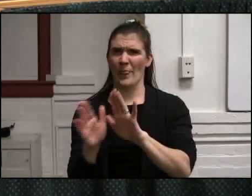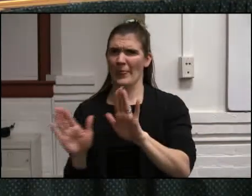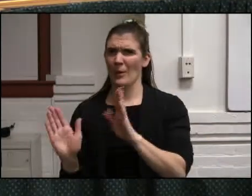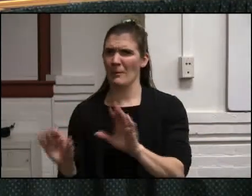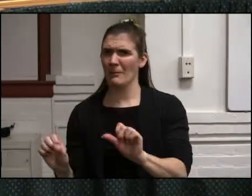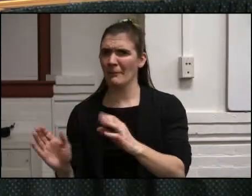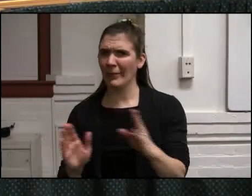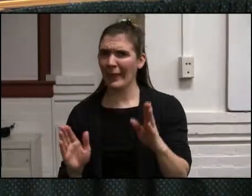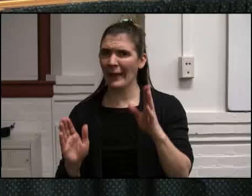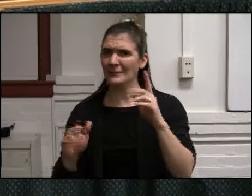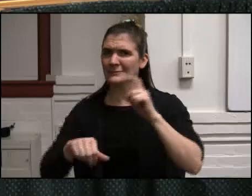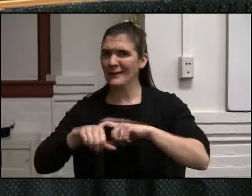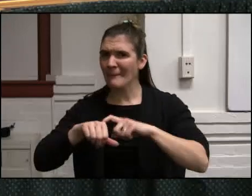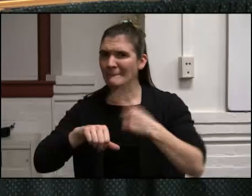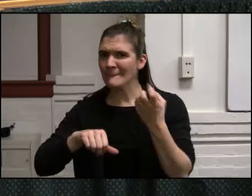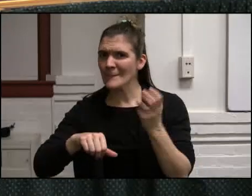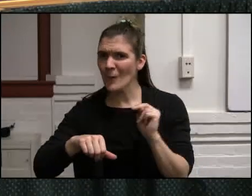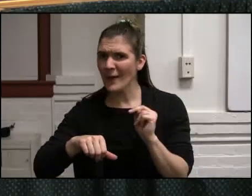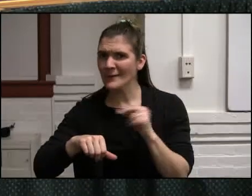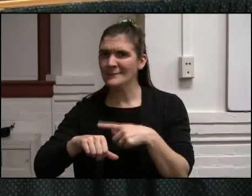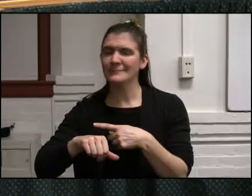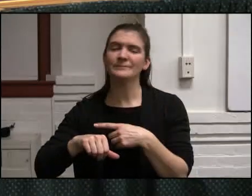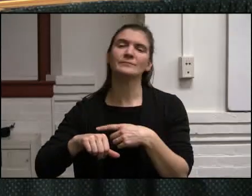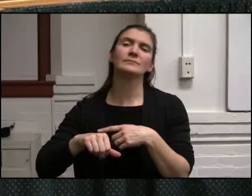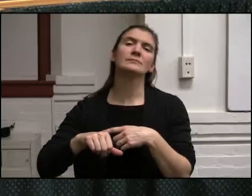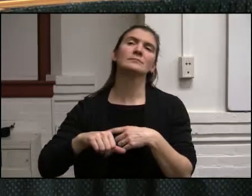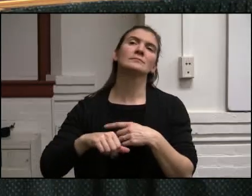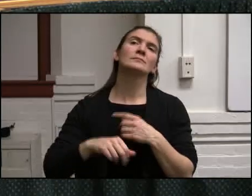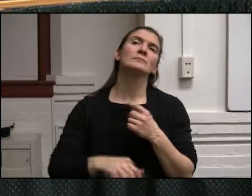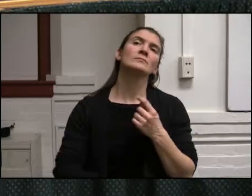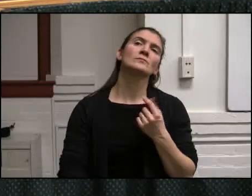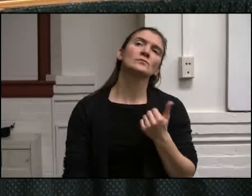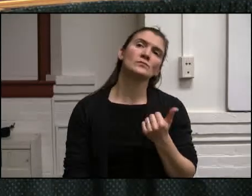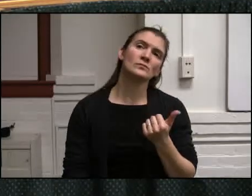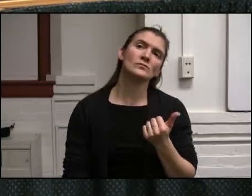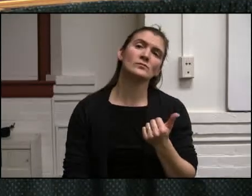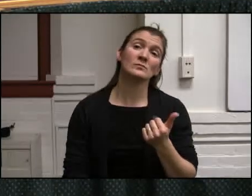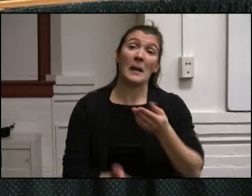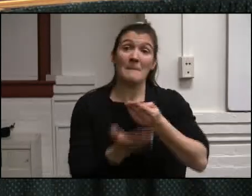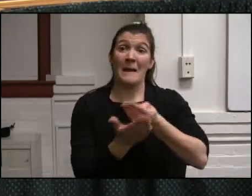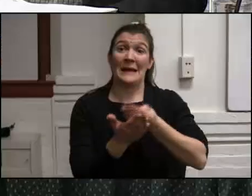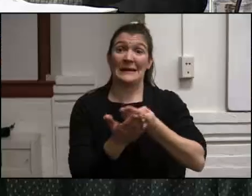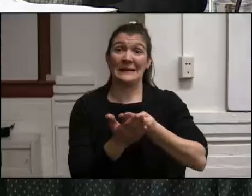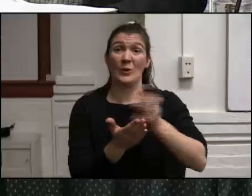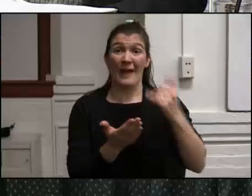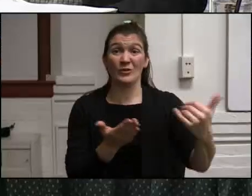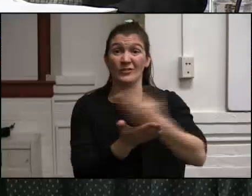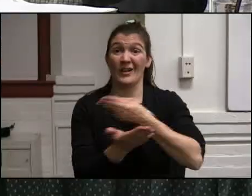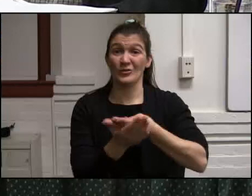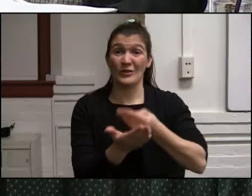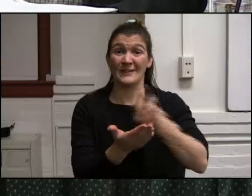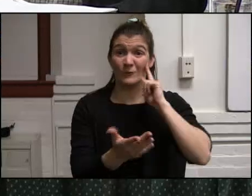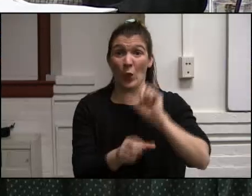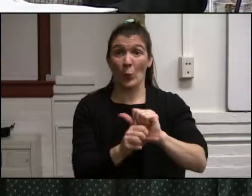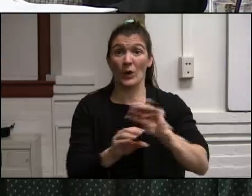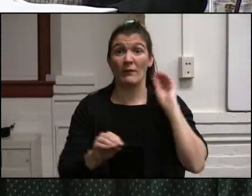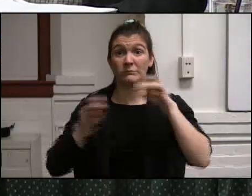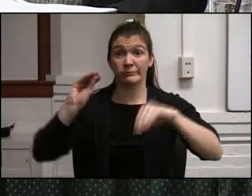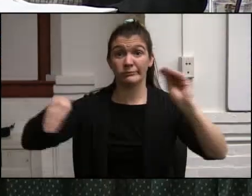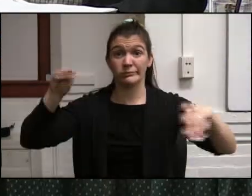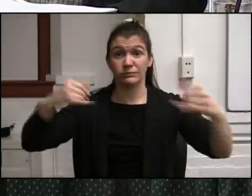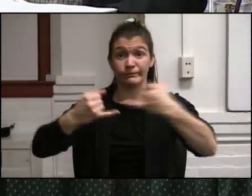prospects are for that. And if there's, I think that money has to be raised for the work.